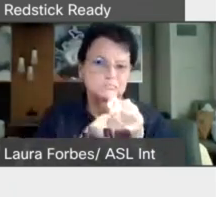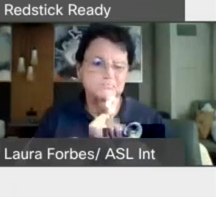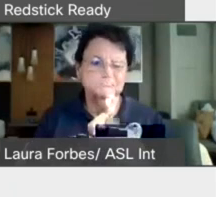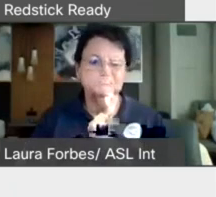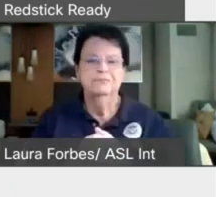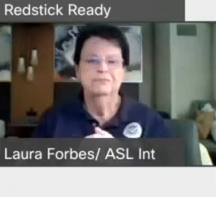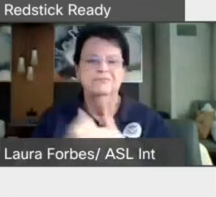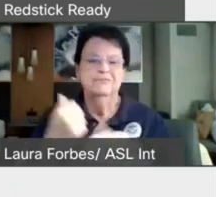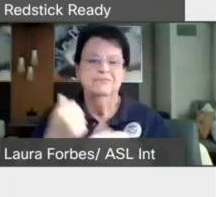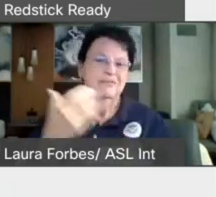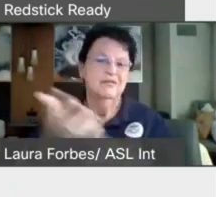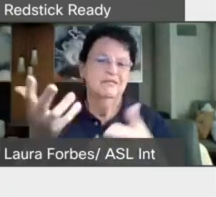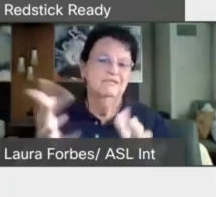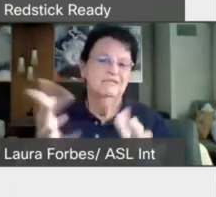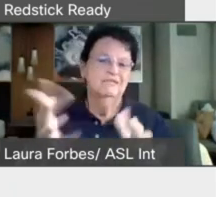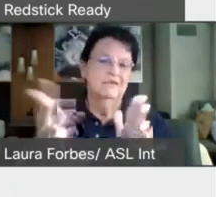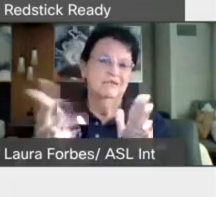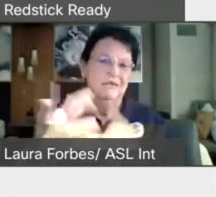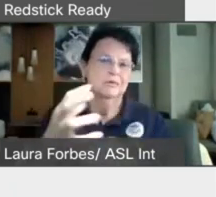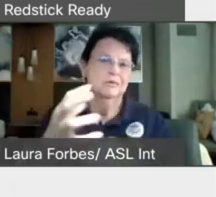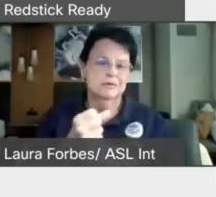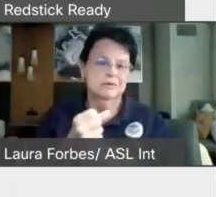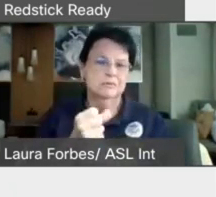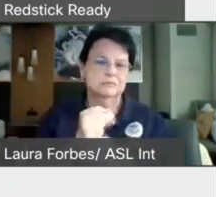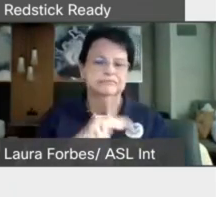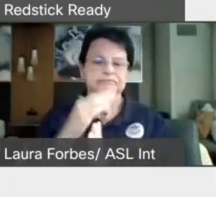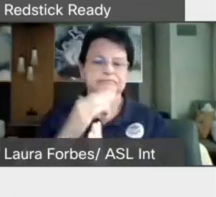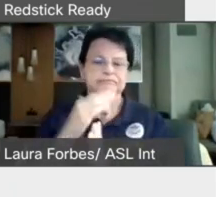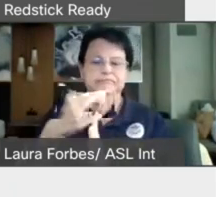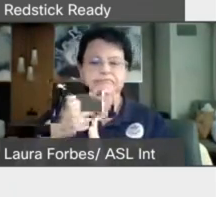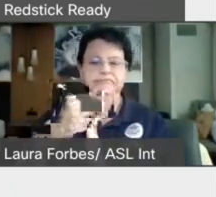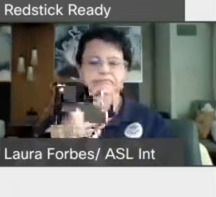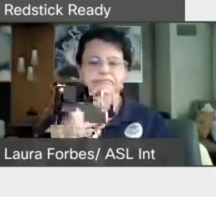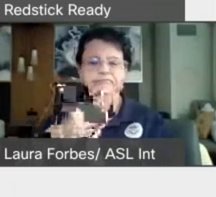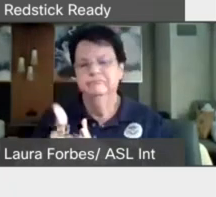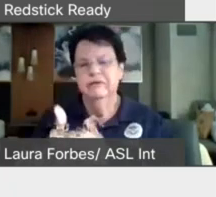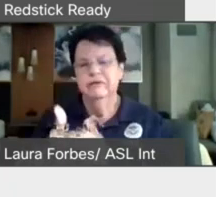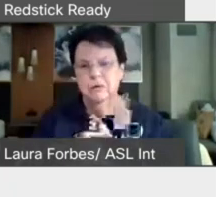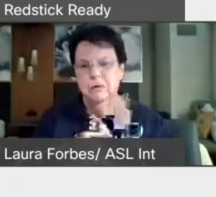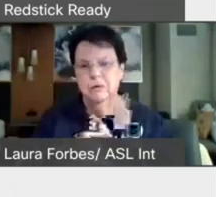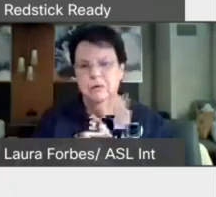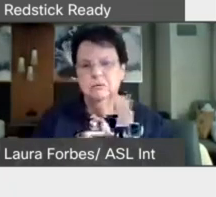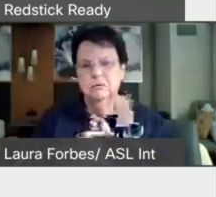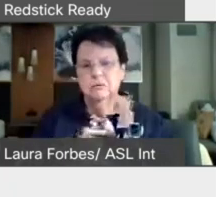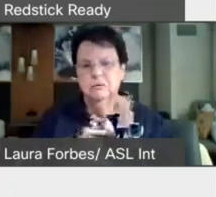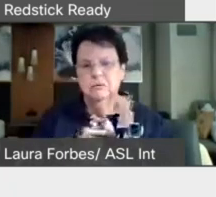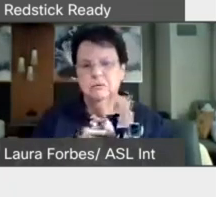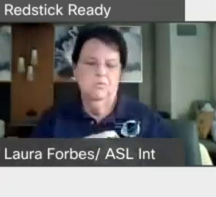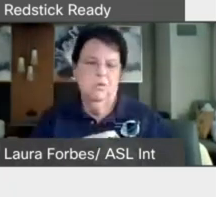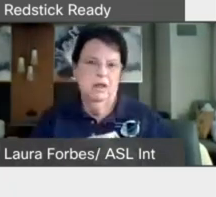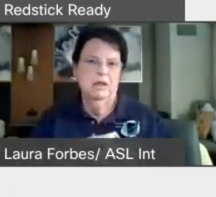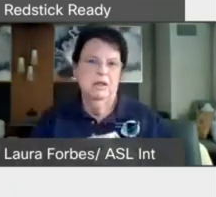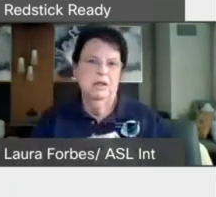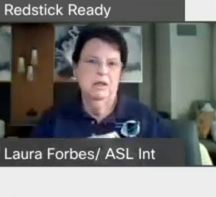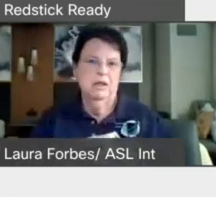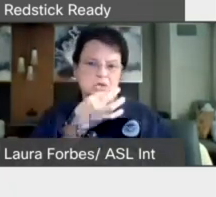we've received the registration, it will go into our queue of all the requests we've received. We have quality assurance reps from the Corps of